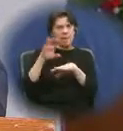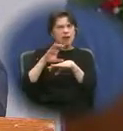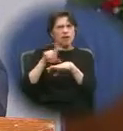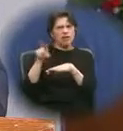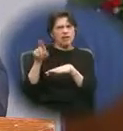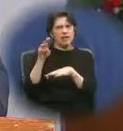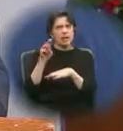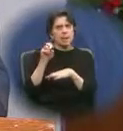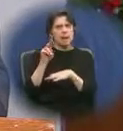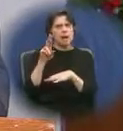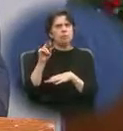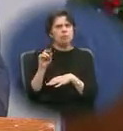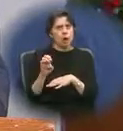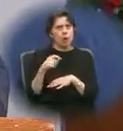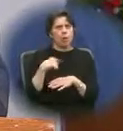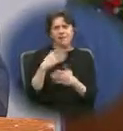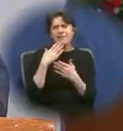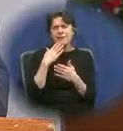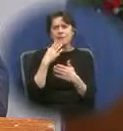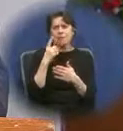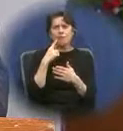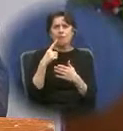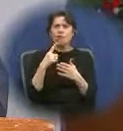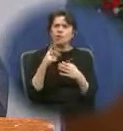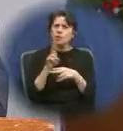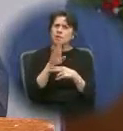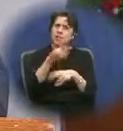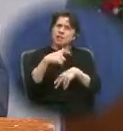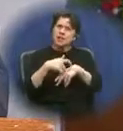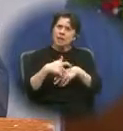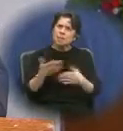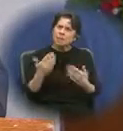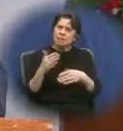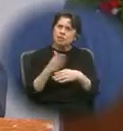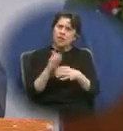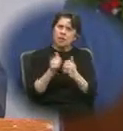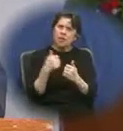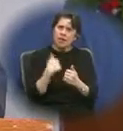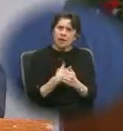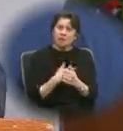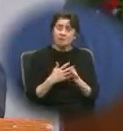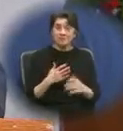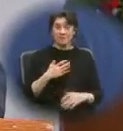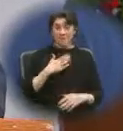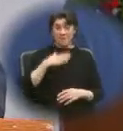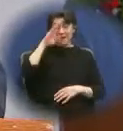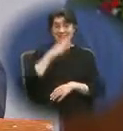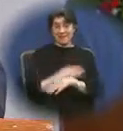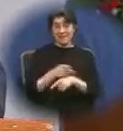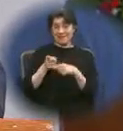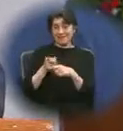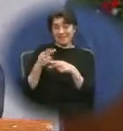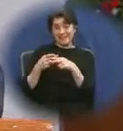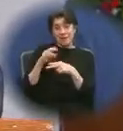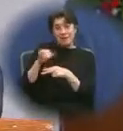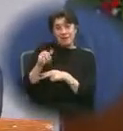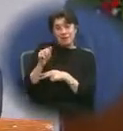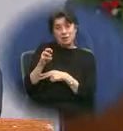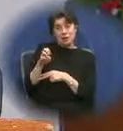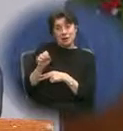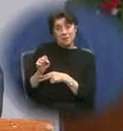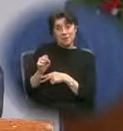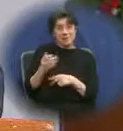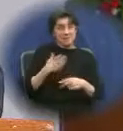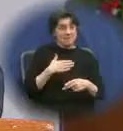in this time of faith, word, and Eucharist. My son James was our acolyte, and I am Lowell